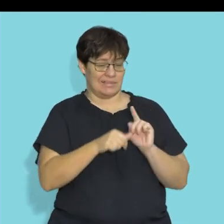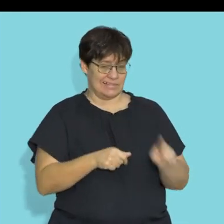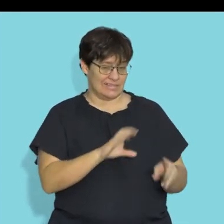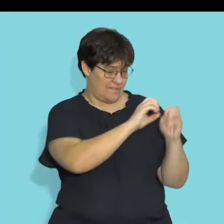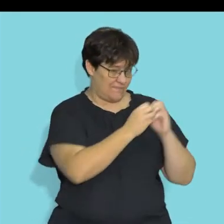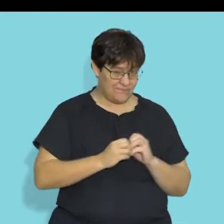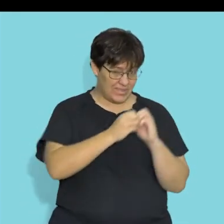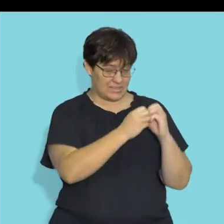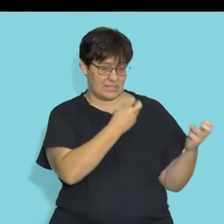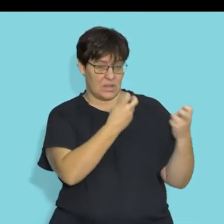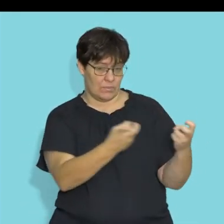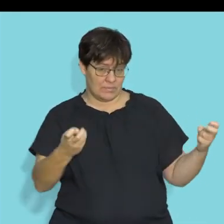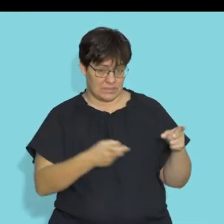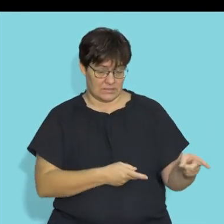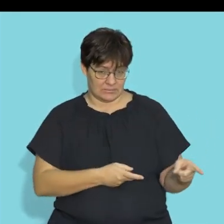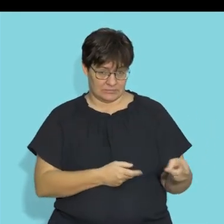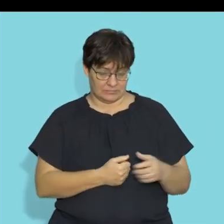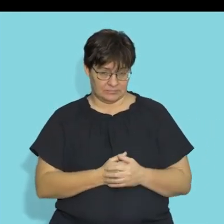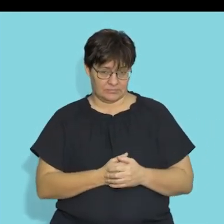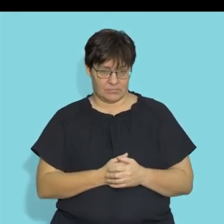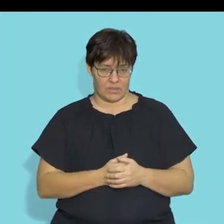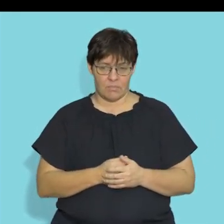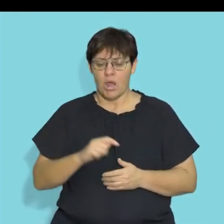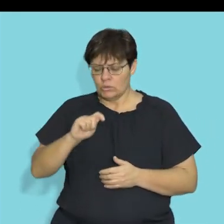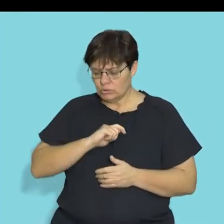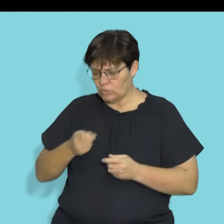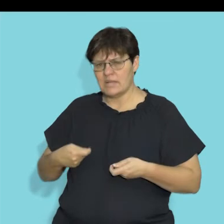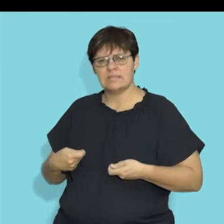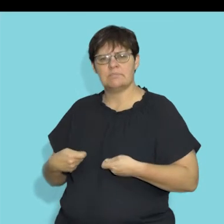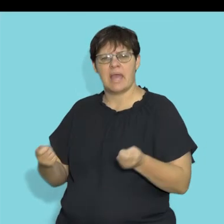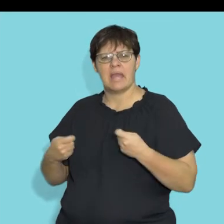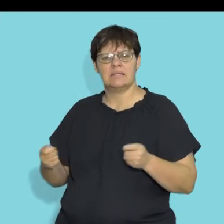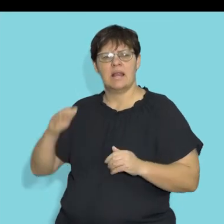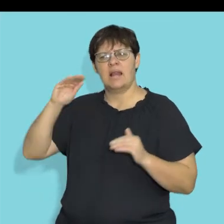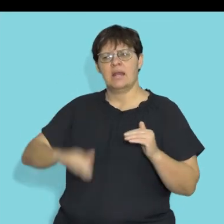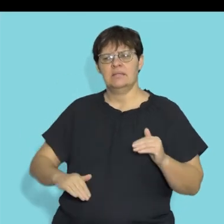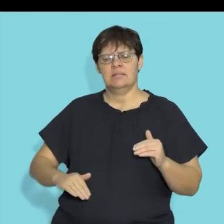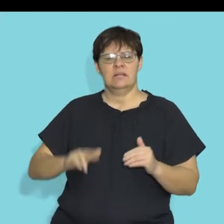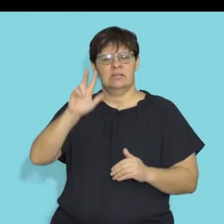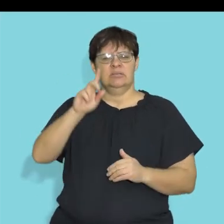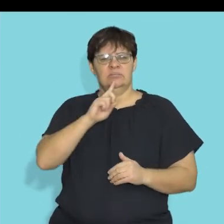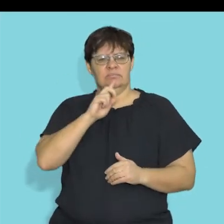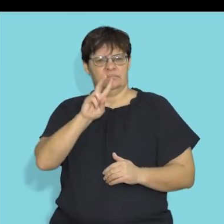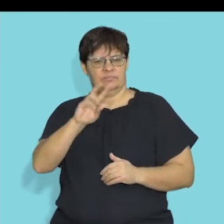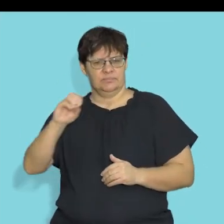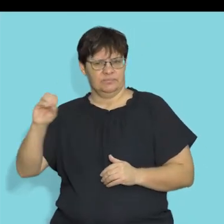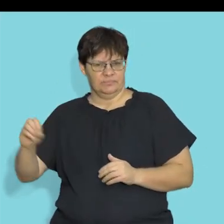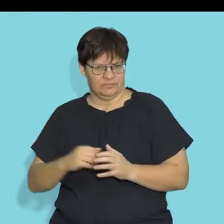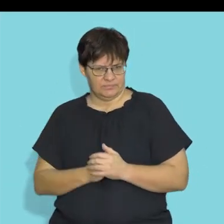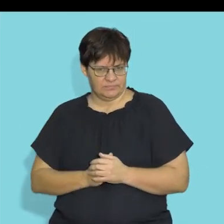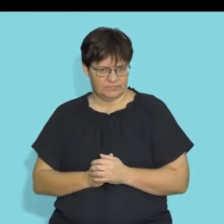for the maintenance of training equipment, right? However, we only